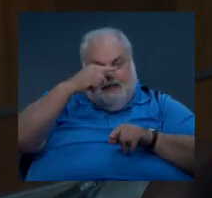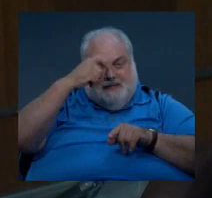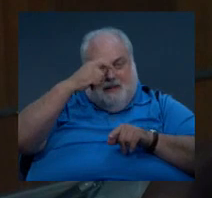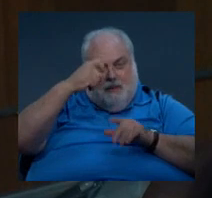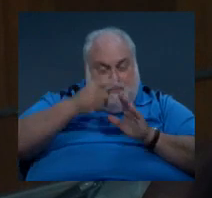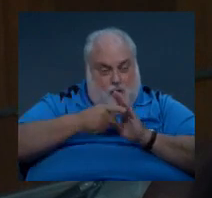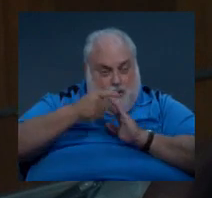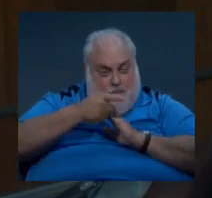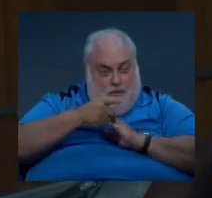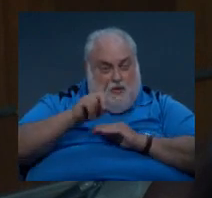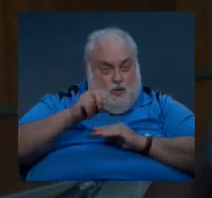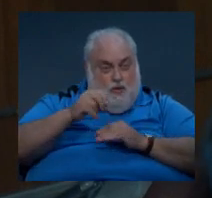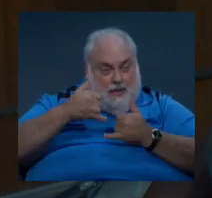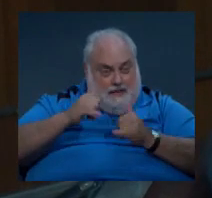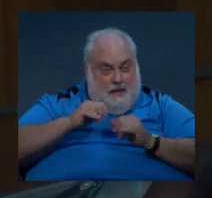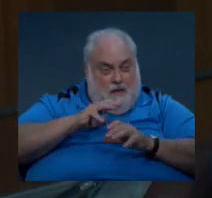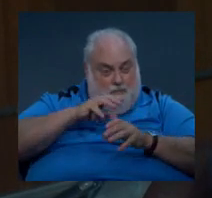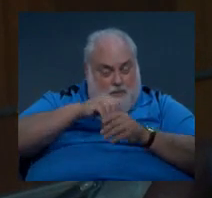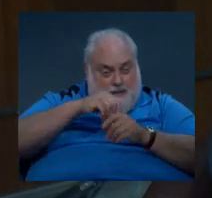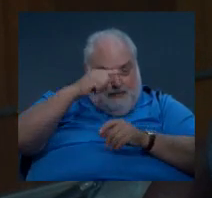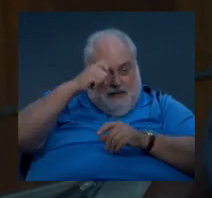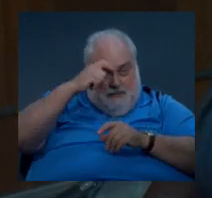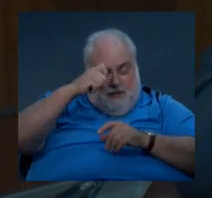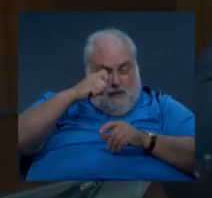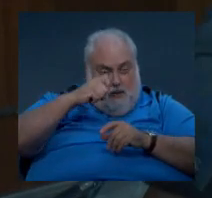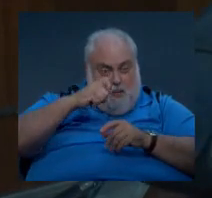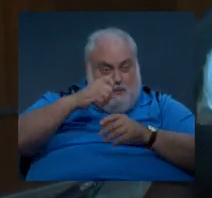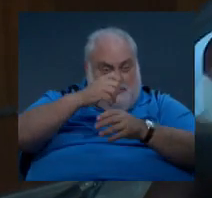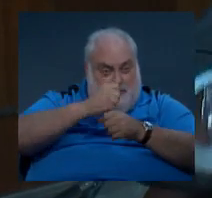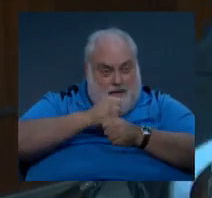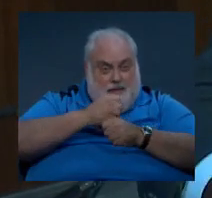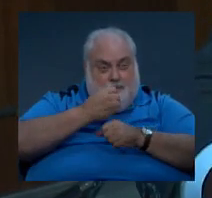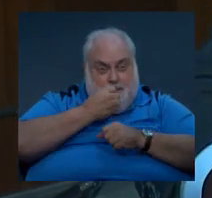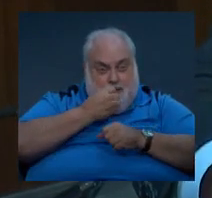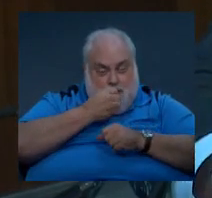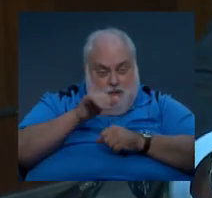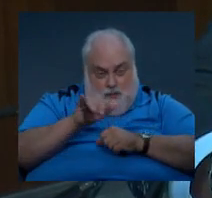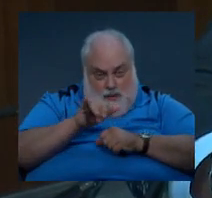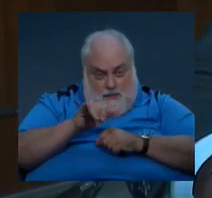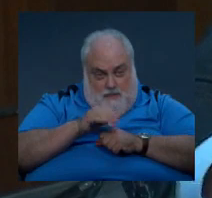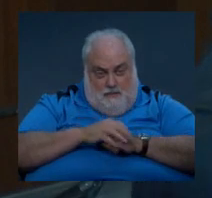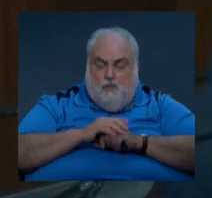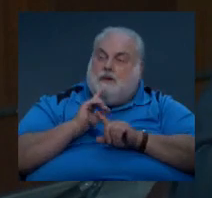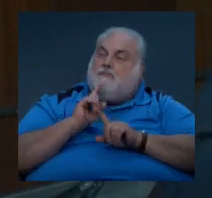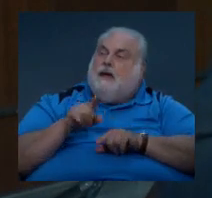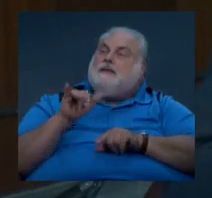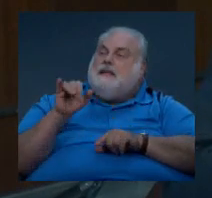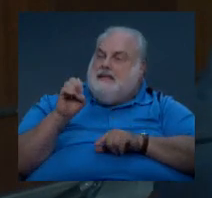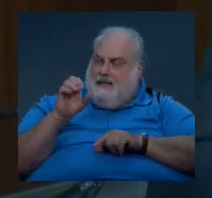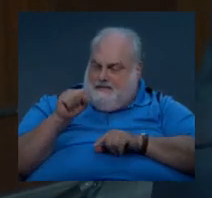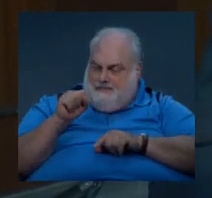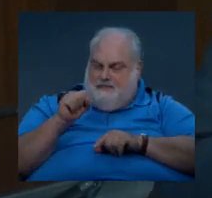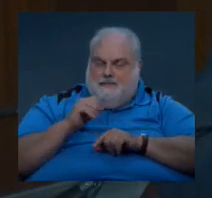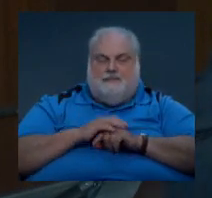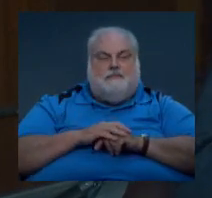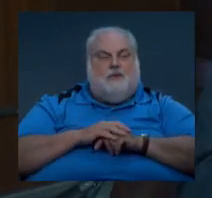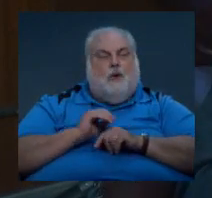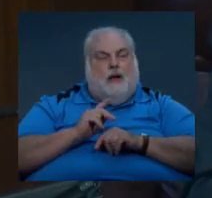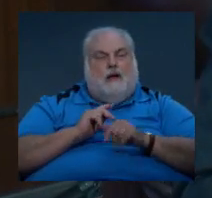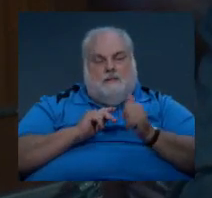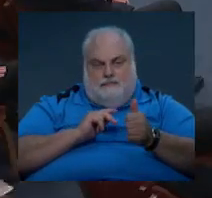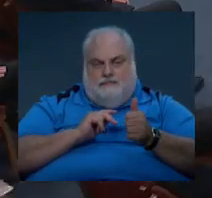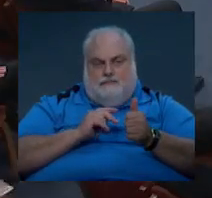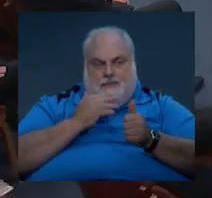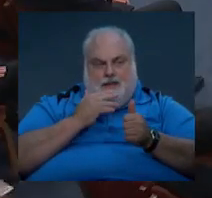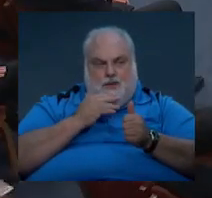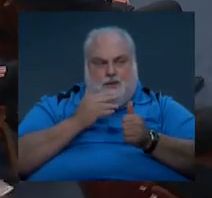program. Right. Do the kids participating in the summer reading program, are they participating in those meals programs? Yes, they are at all sites. Okay, that's the only question I had